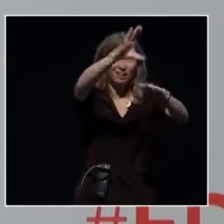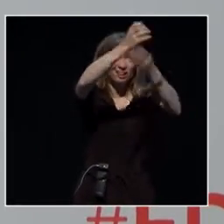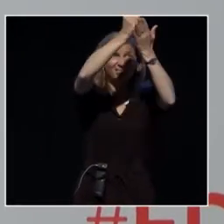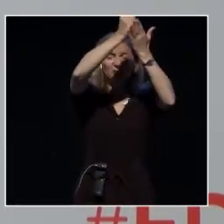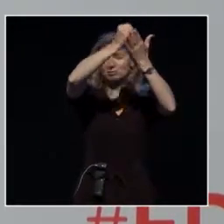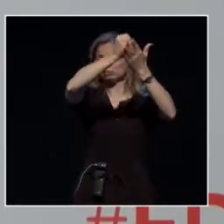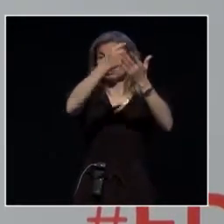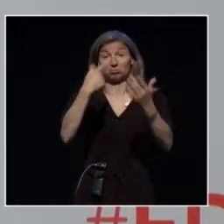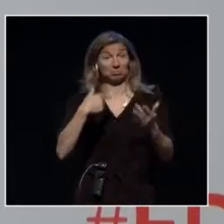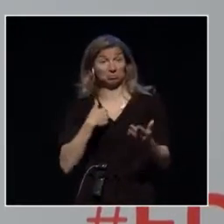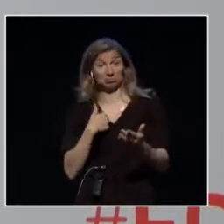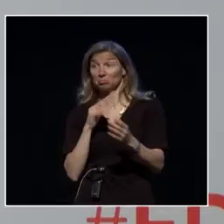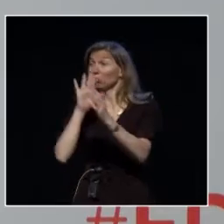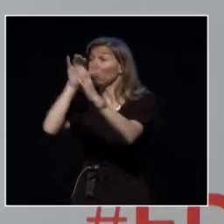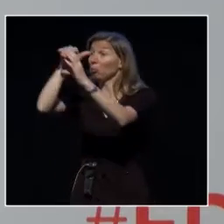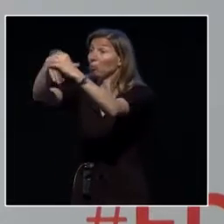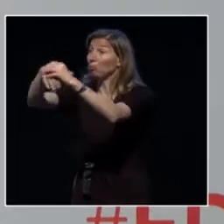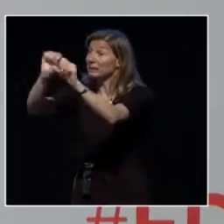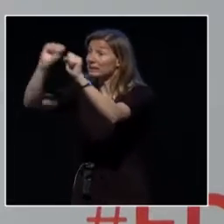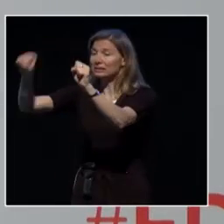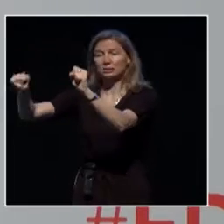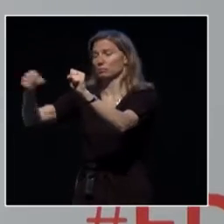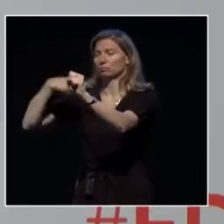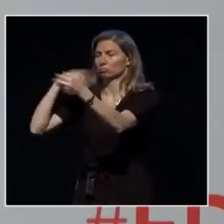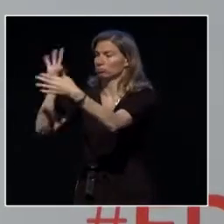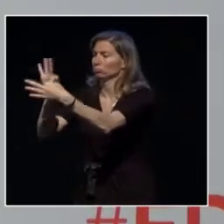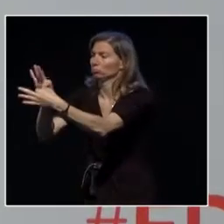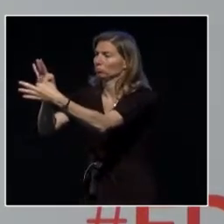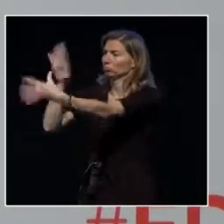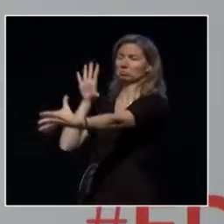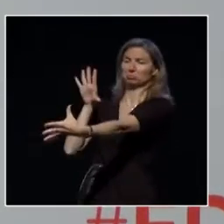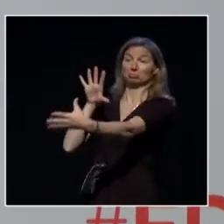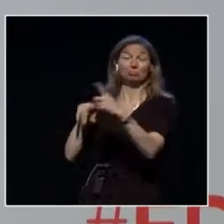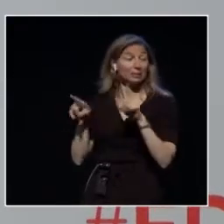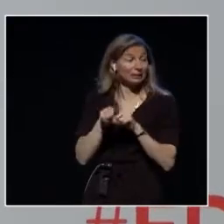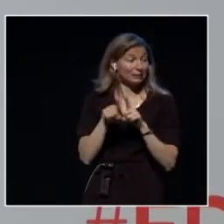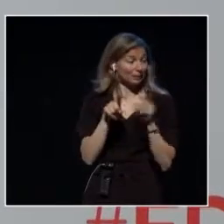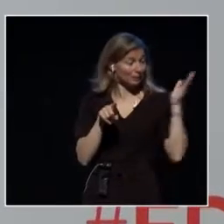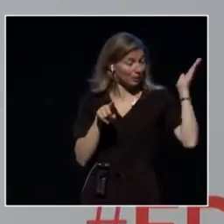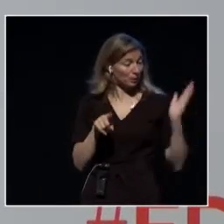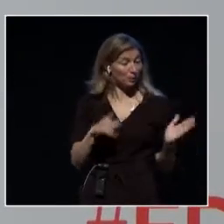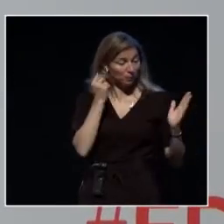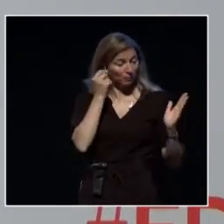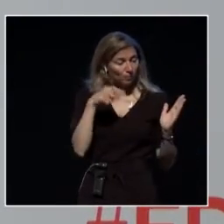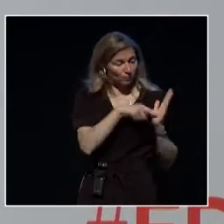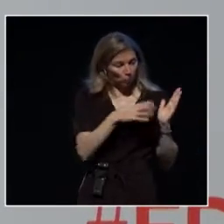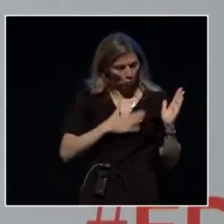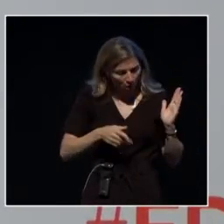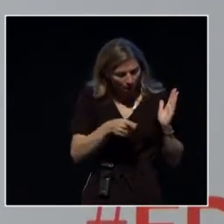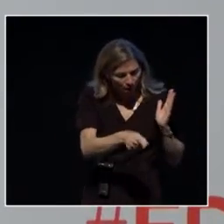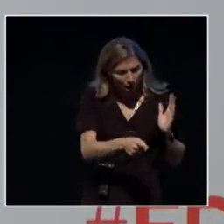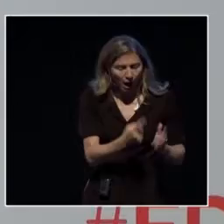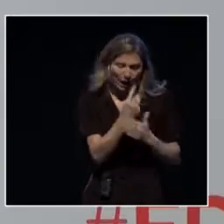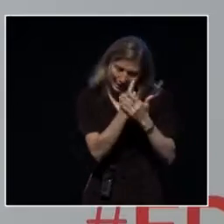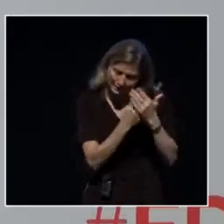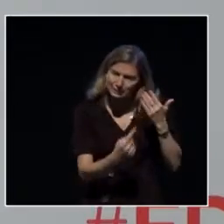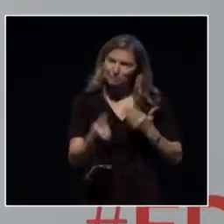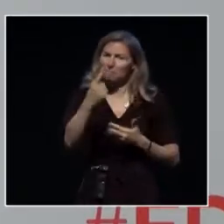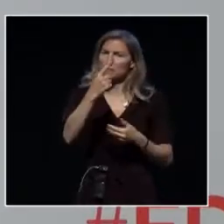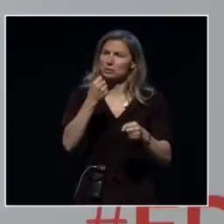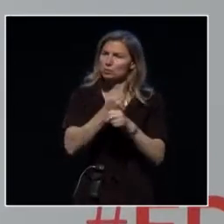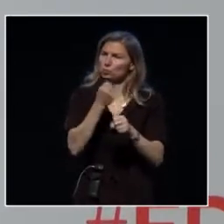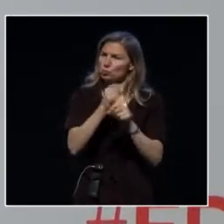that system. I disconnect myself. And that's what she's trying to do, get this worker to become independent entrepreneur. So if